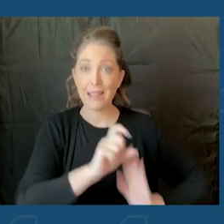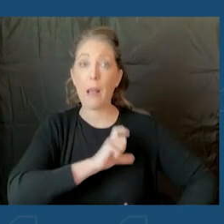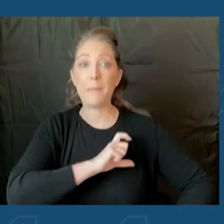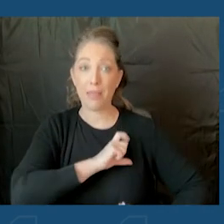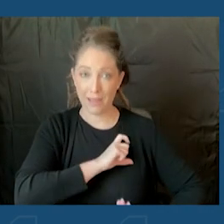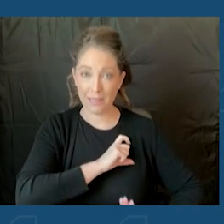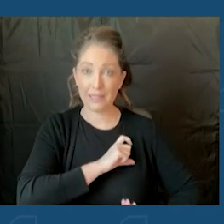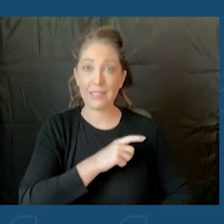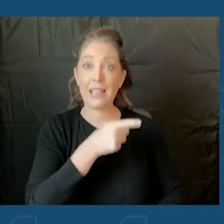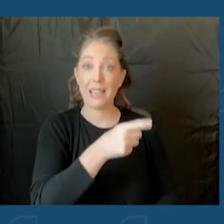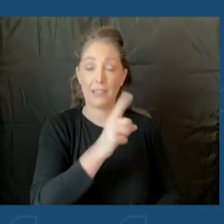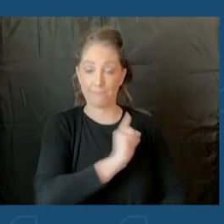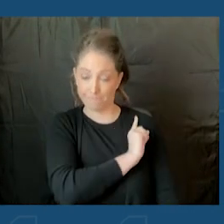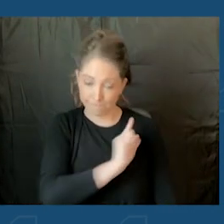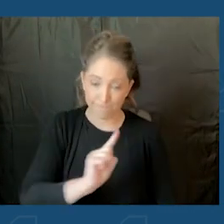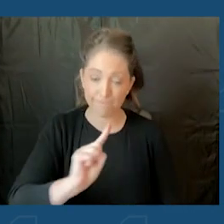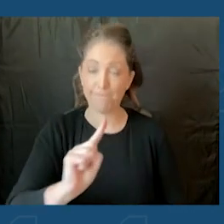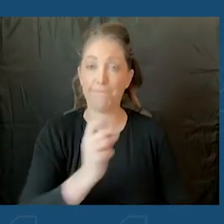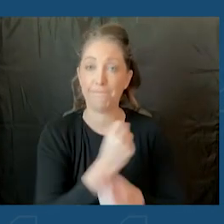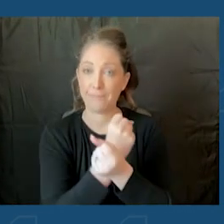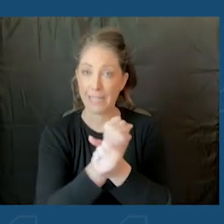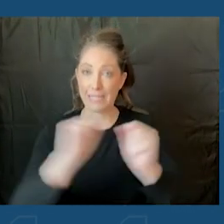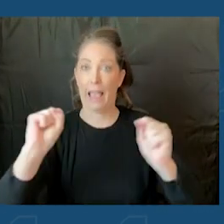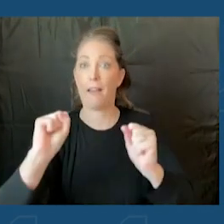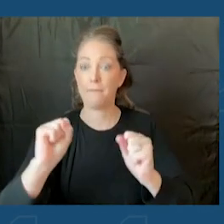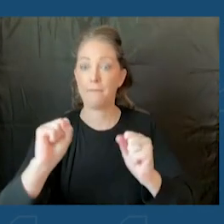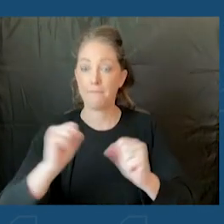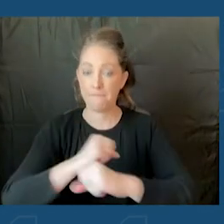and saved his life, protected him,